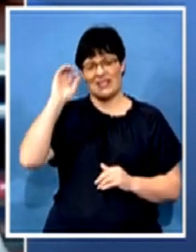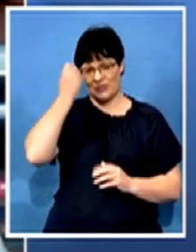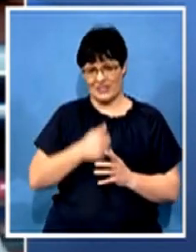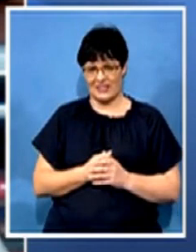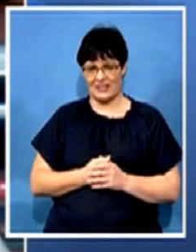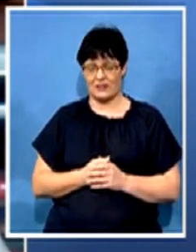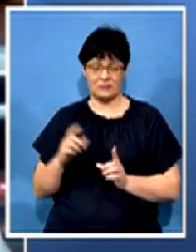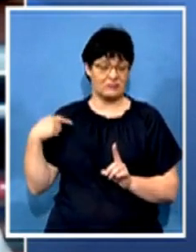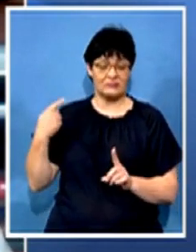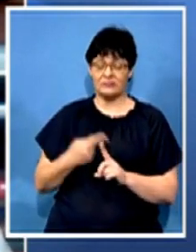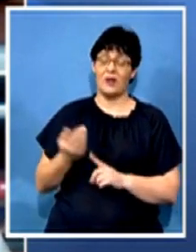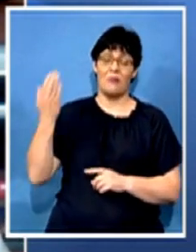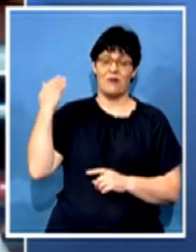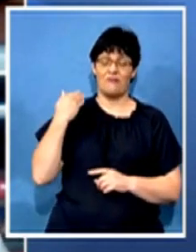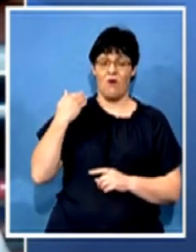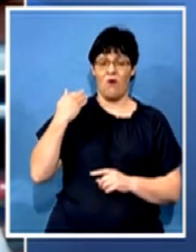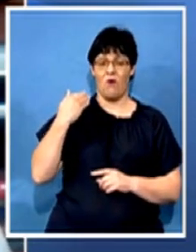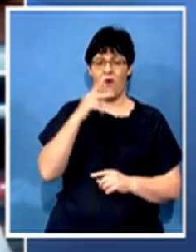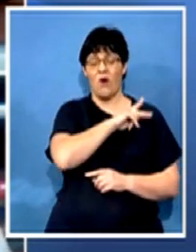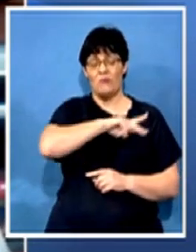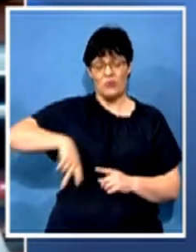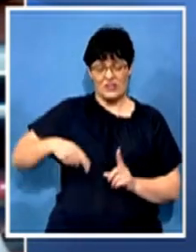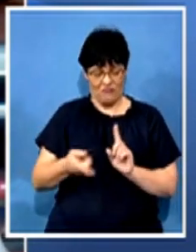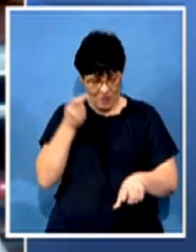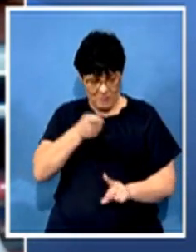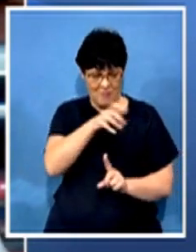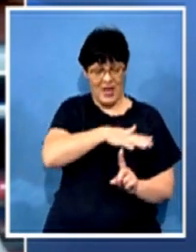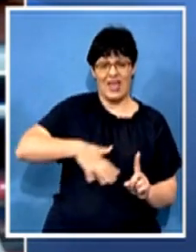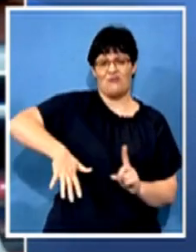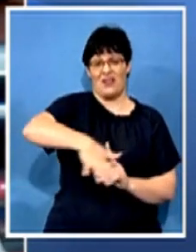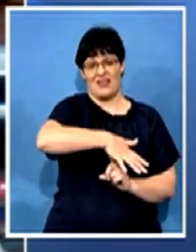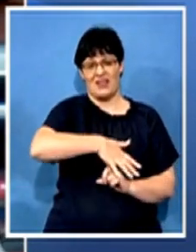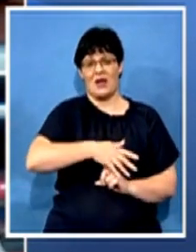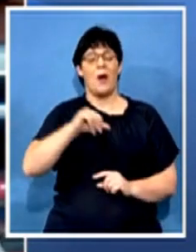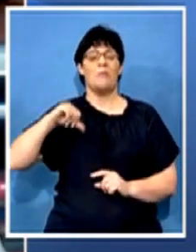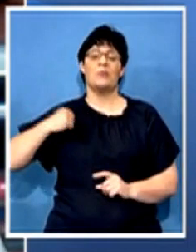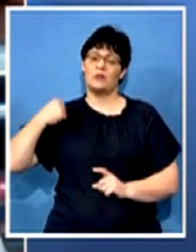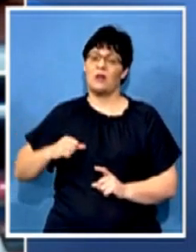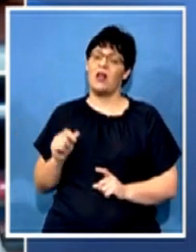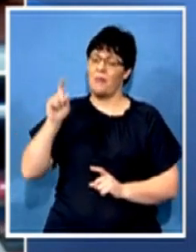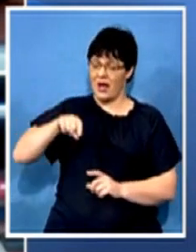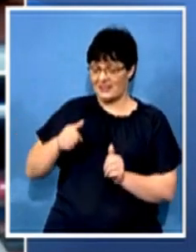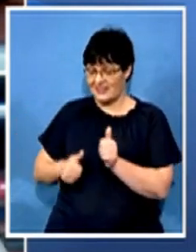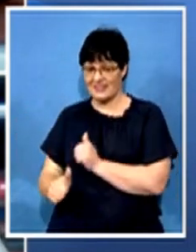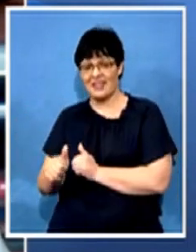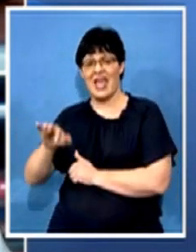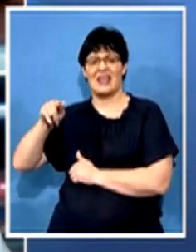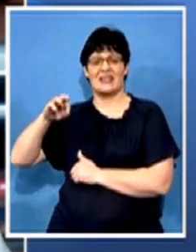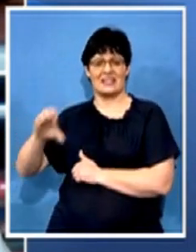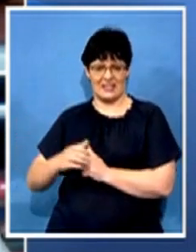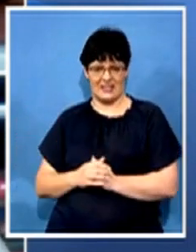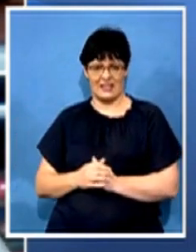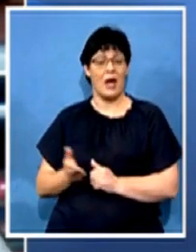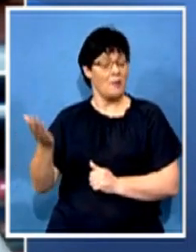from that area, then ordinarily the municipality should be under the ANC. At one point, in fact, it was under the ANC, but then things